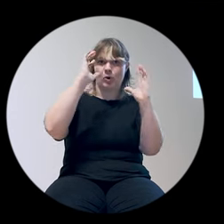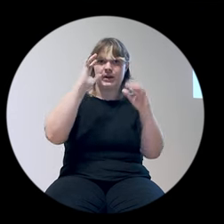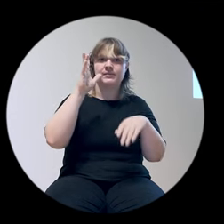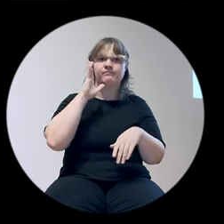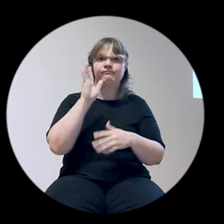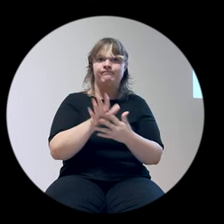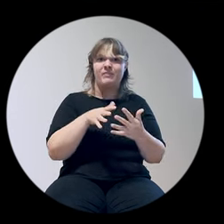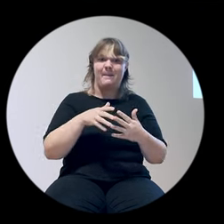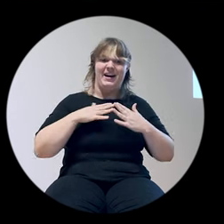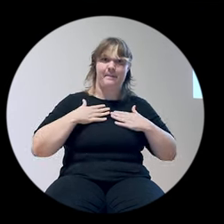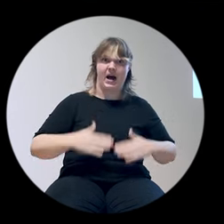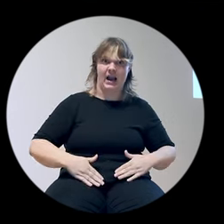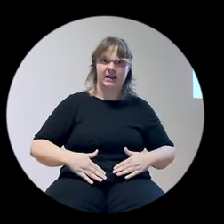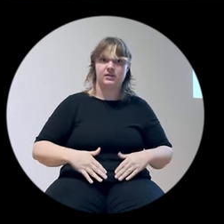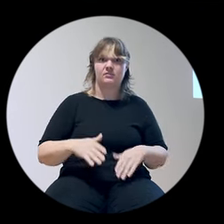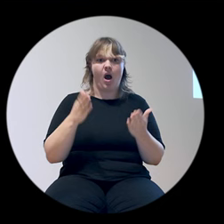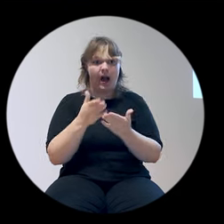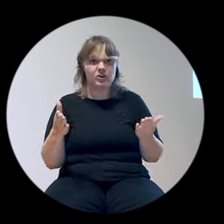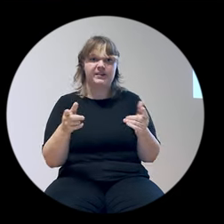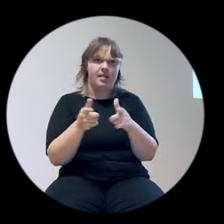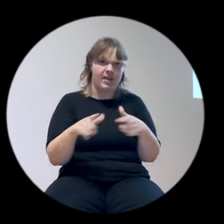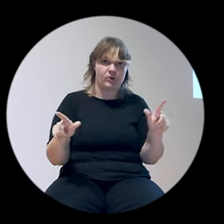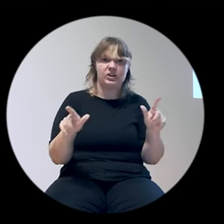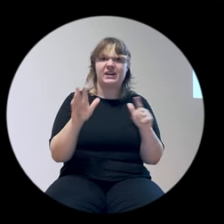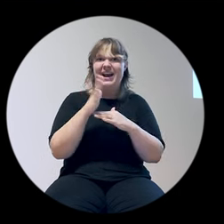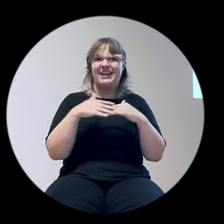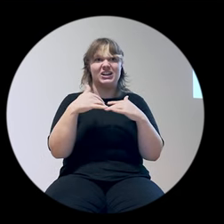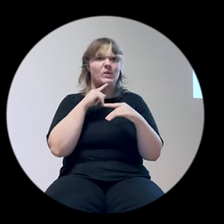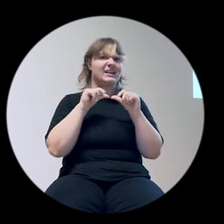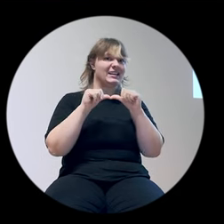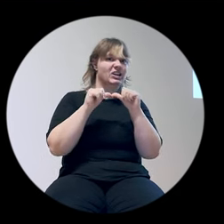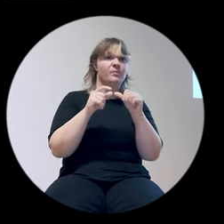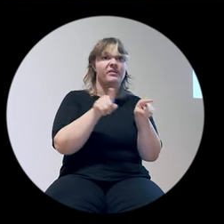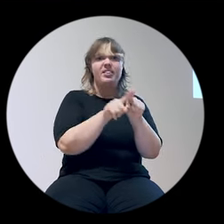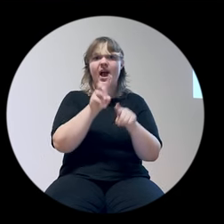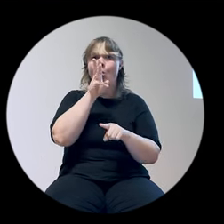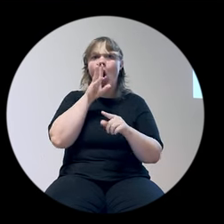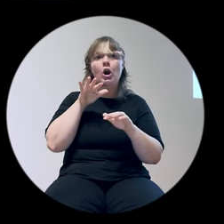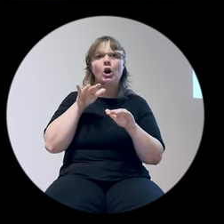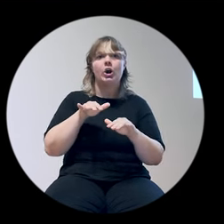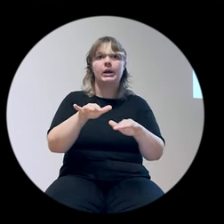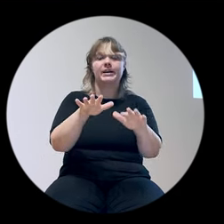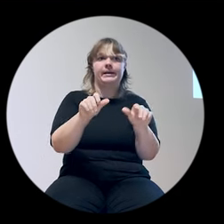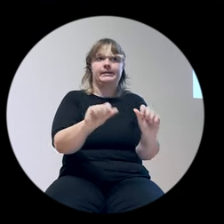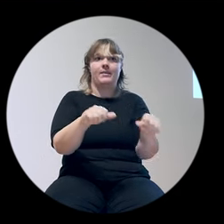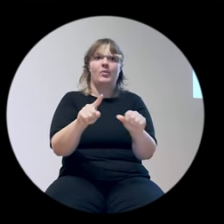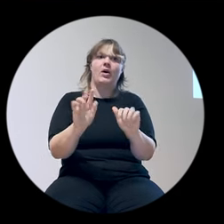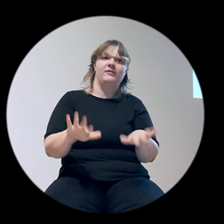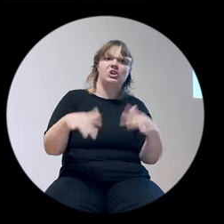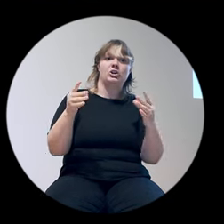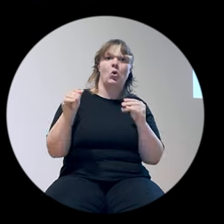embedded in bodies, objects, and languages. Indigenous continuum, like water, is capable of gentle, imperceptible